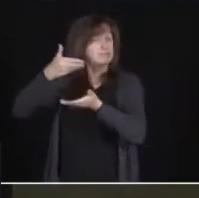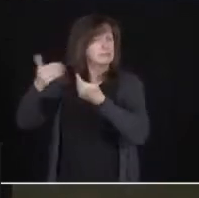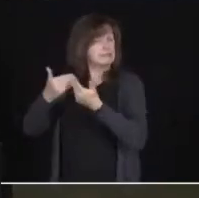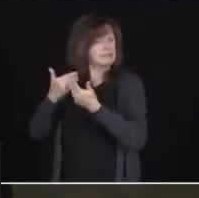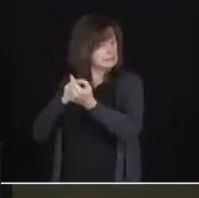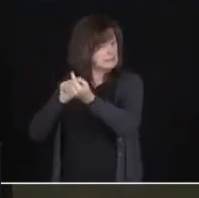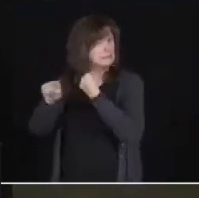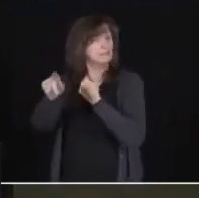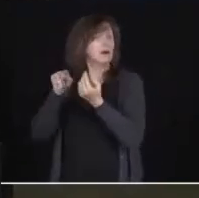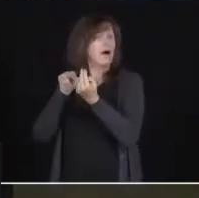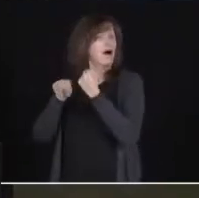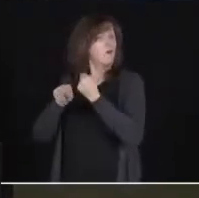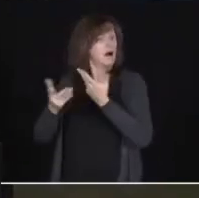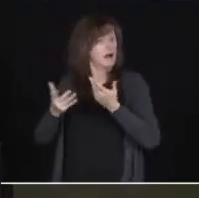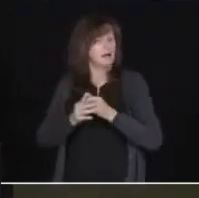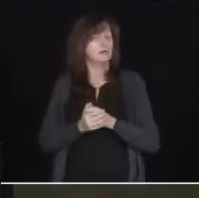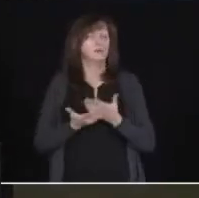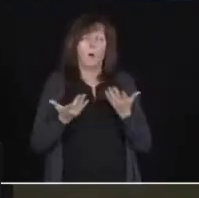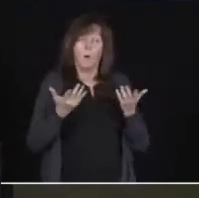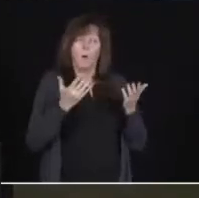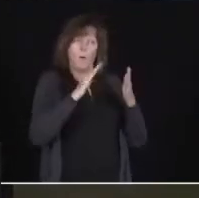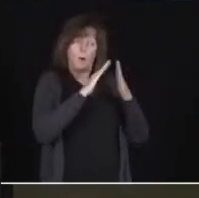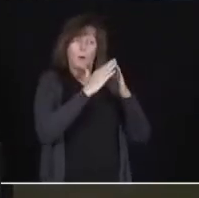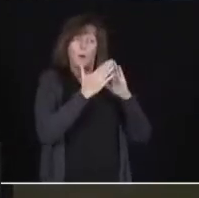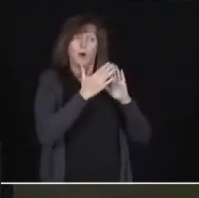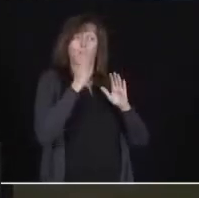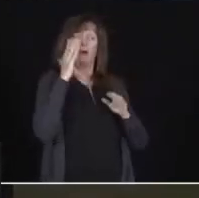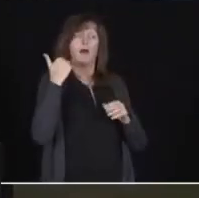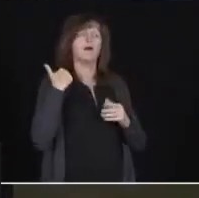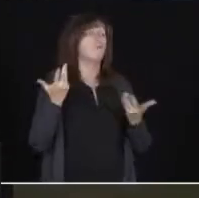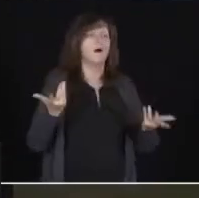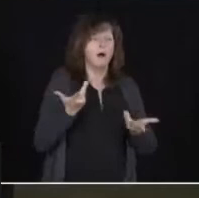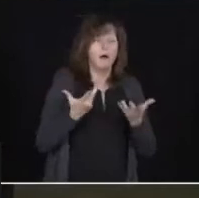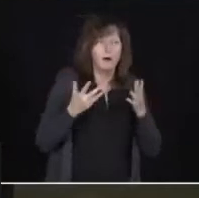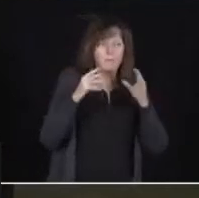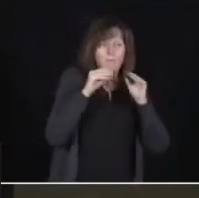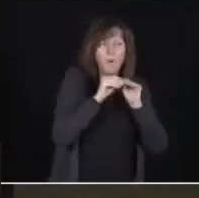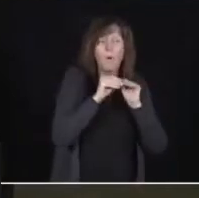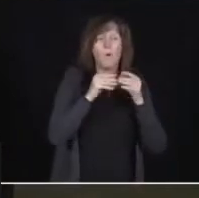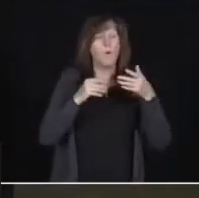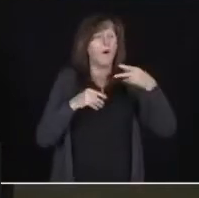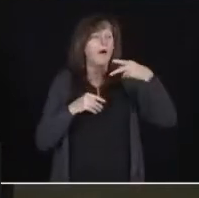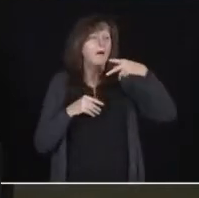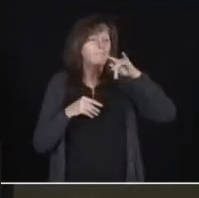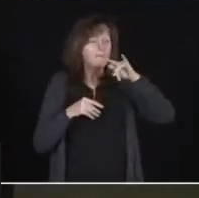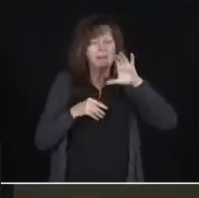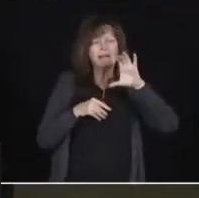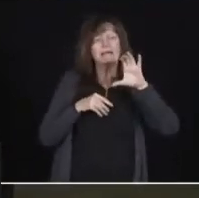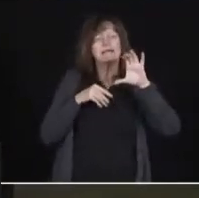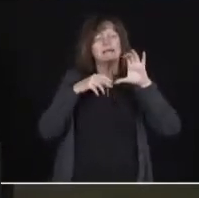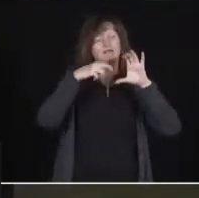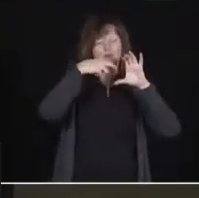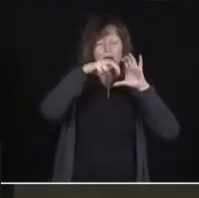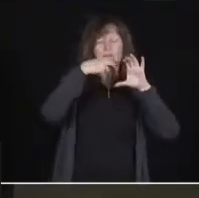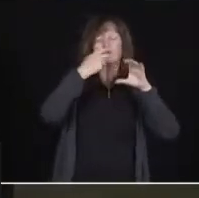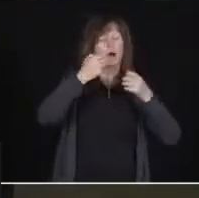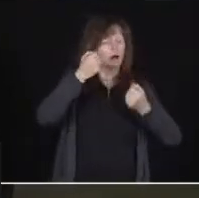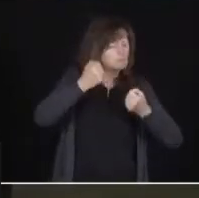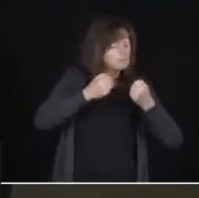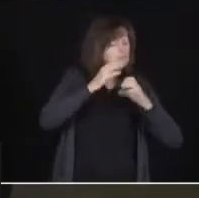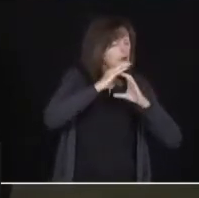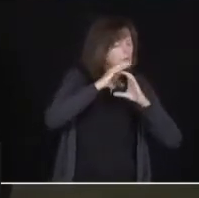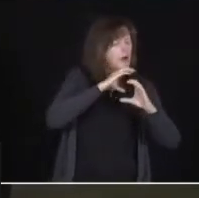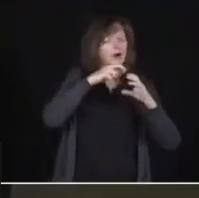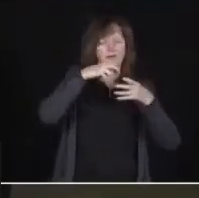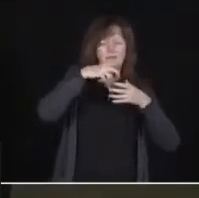an ever-expanding network of public transit through our TransitOriented Communities program. This